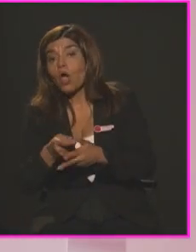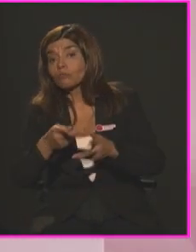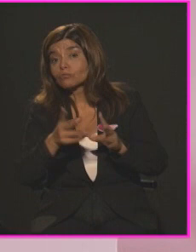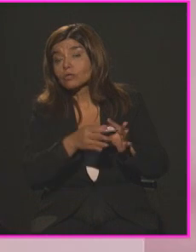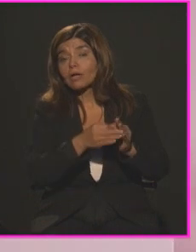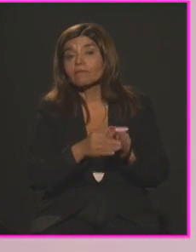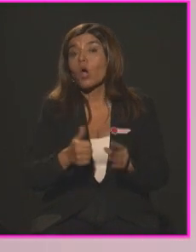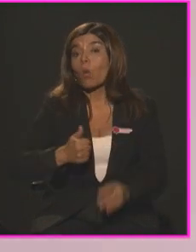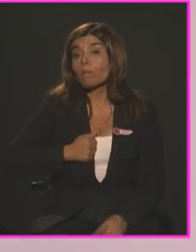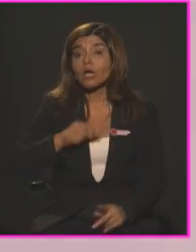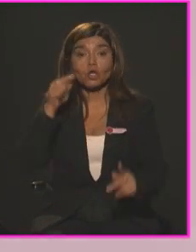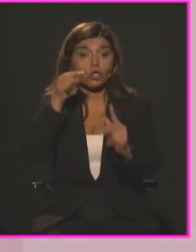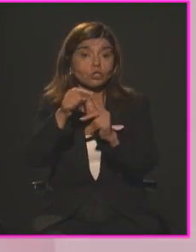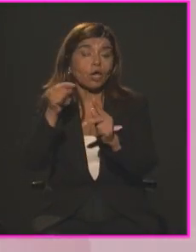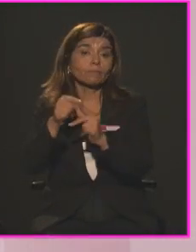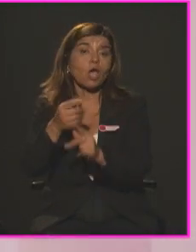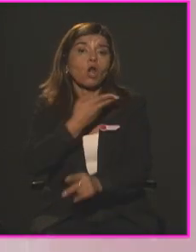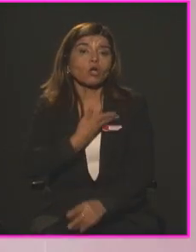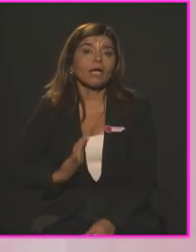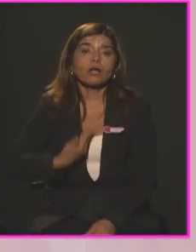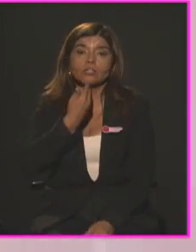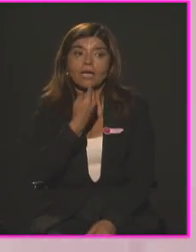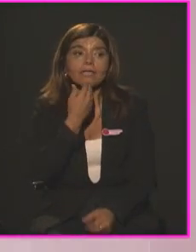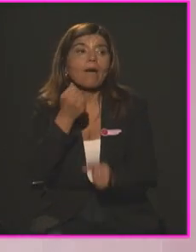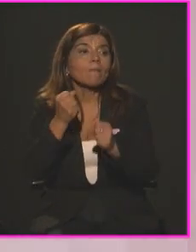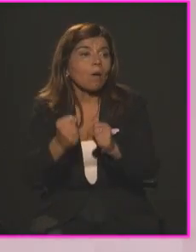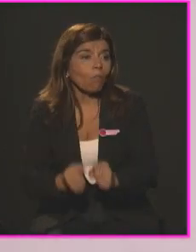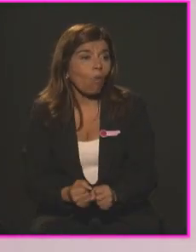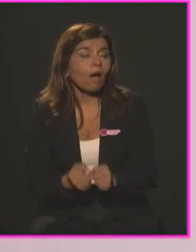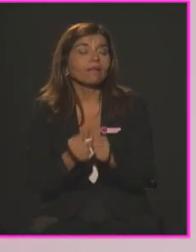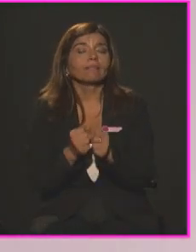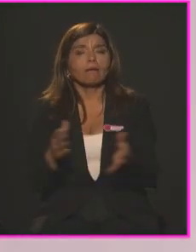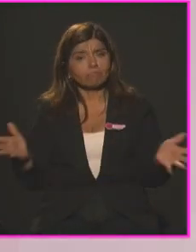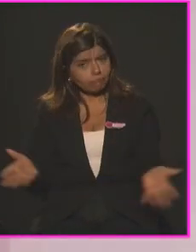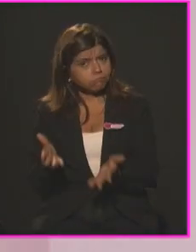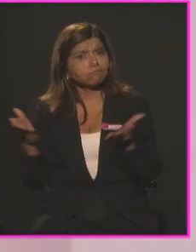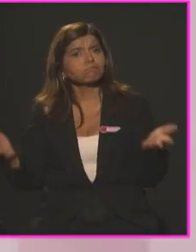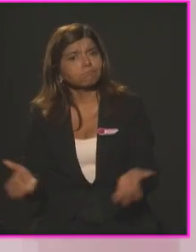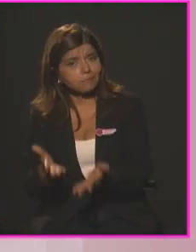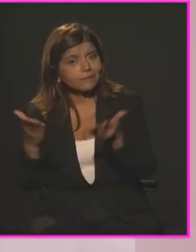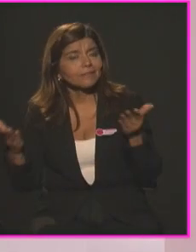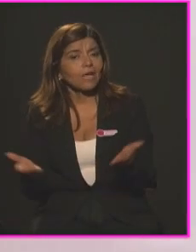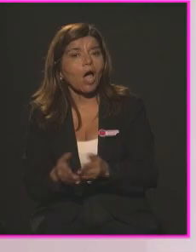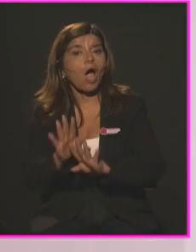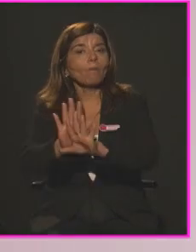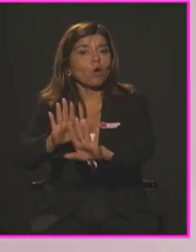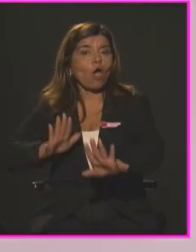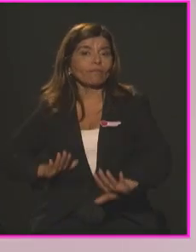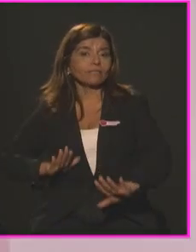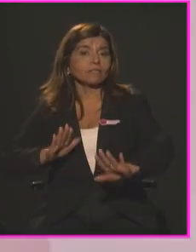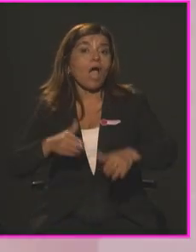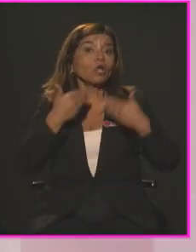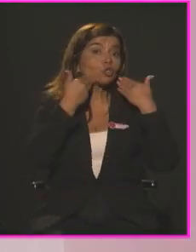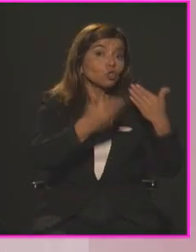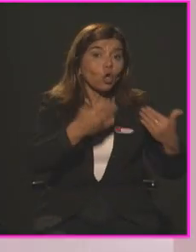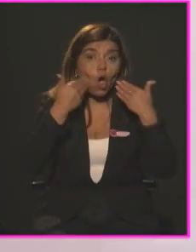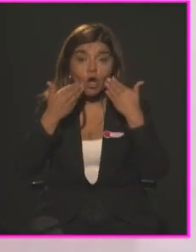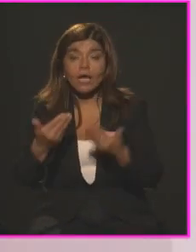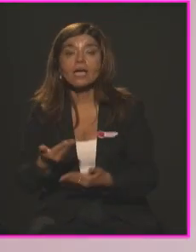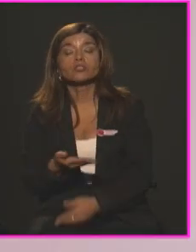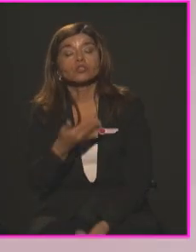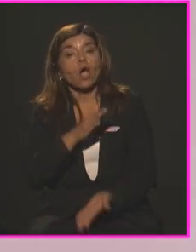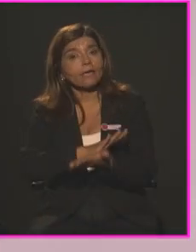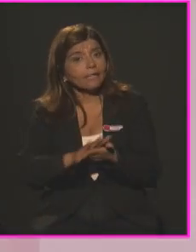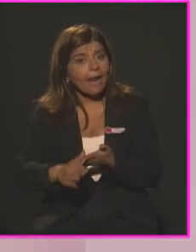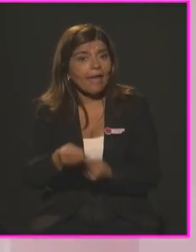Governments can also provide incentives through tax benefits or otherwise for prevention and for donation. And